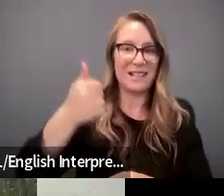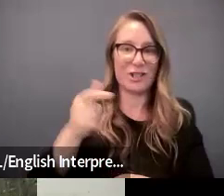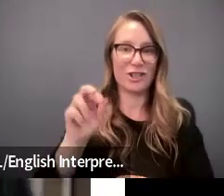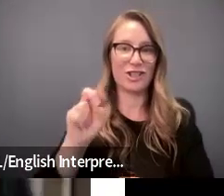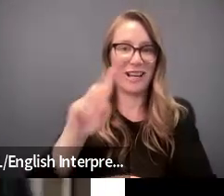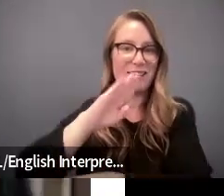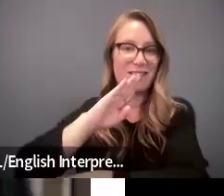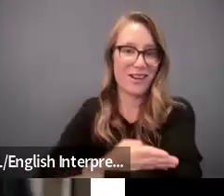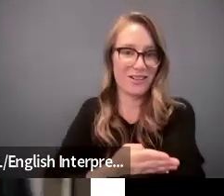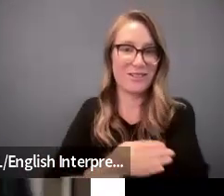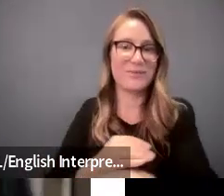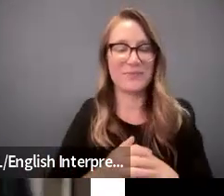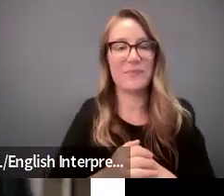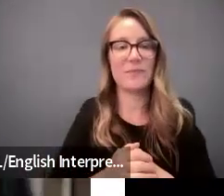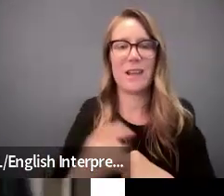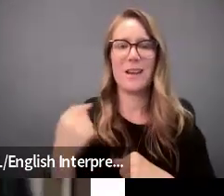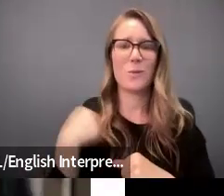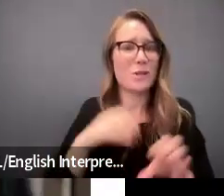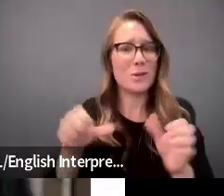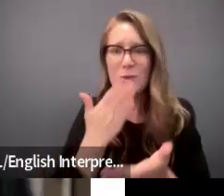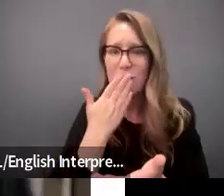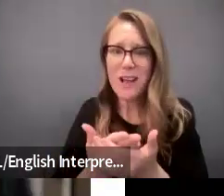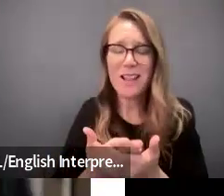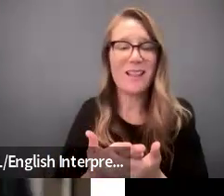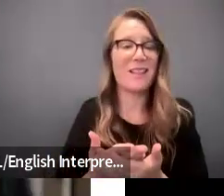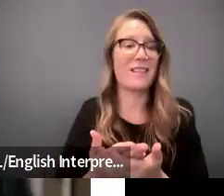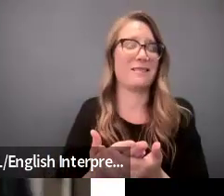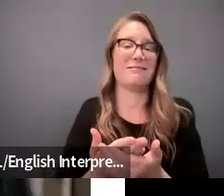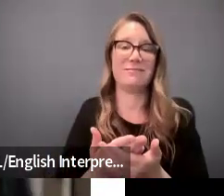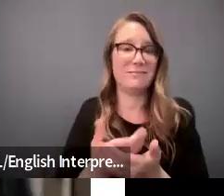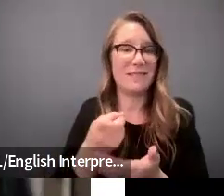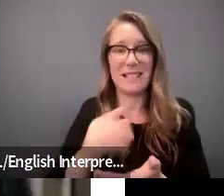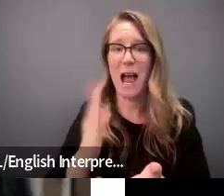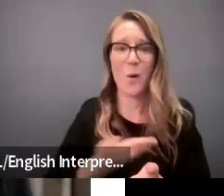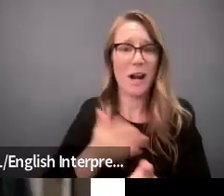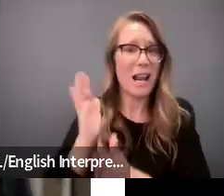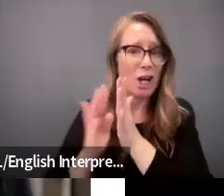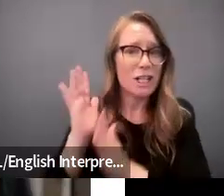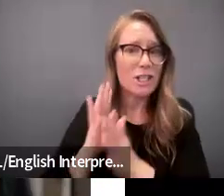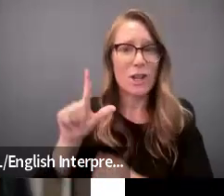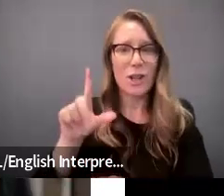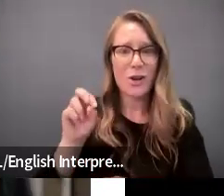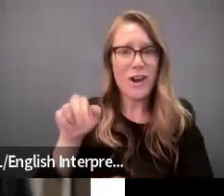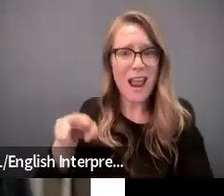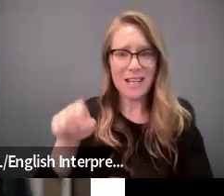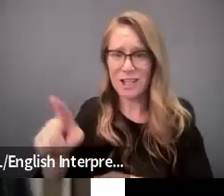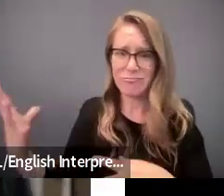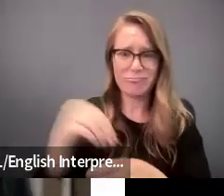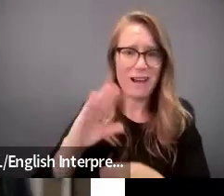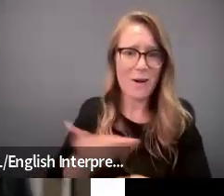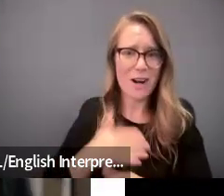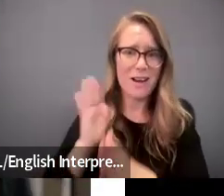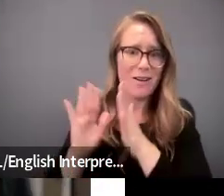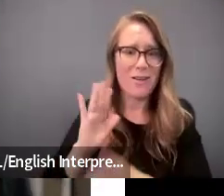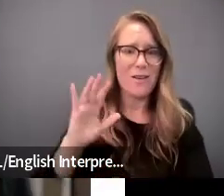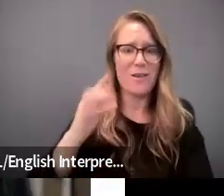granddaughter. And we're doing well. And I wanted to, this is our heritage. Lorraine, you're part of our heritage. Juan